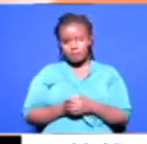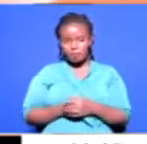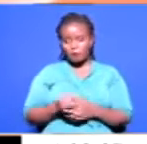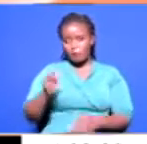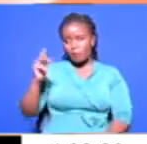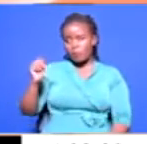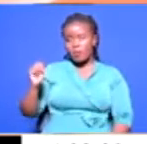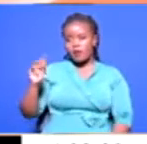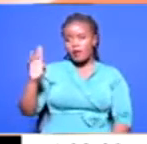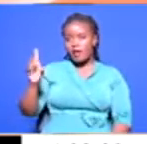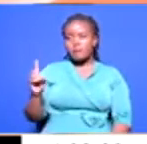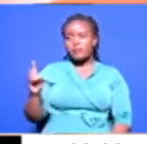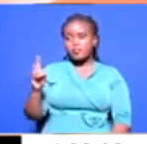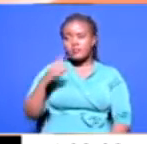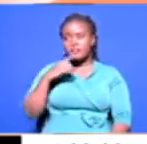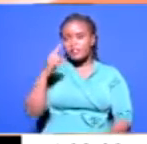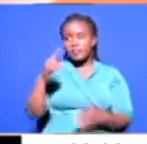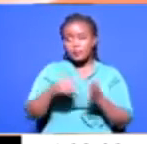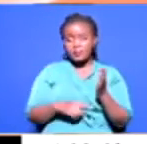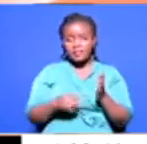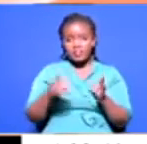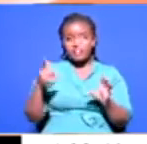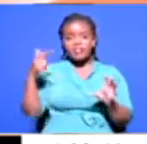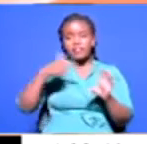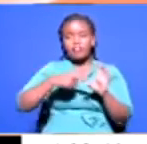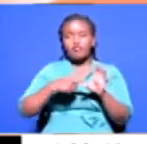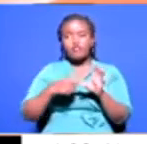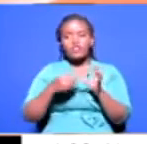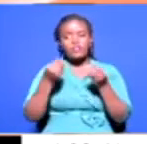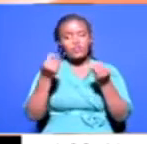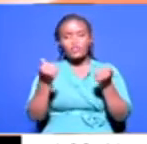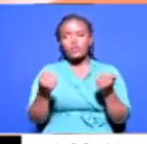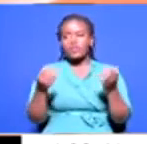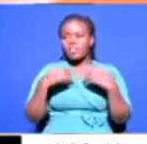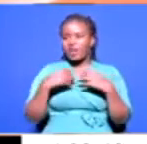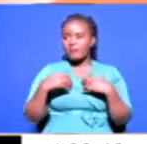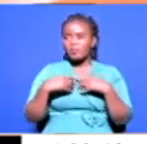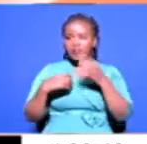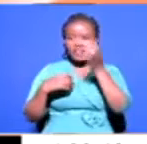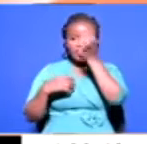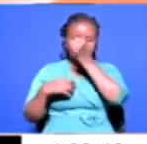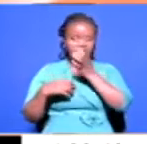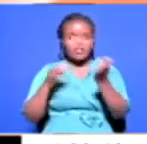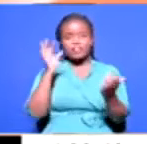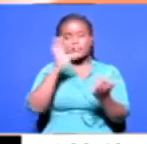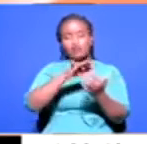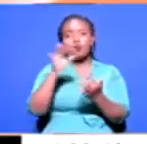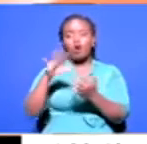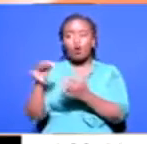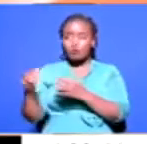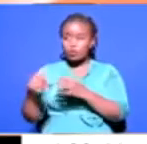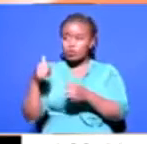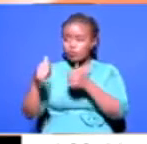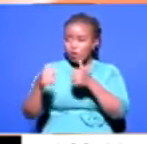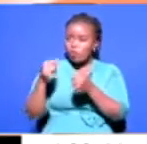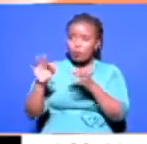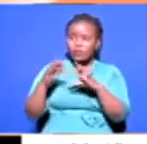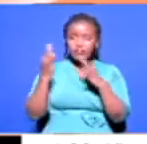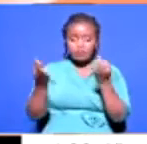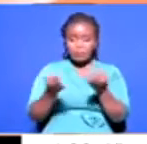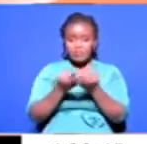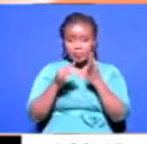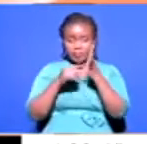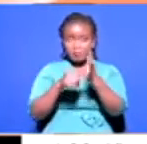says biomass fuel solutions are a neglected option that households, especially those who keep livestock,